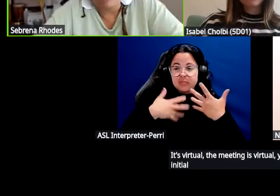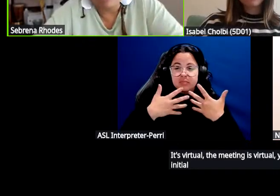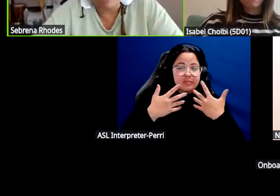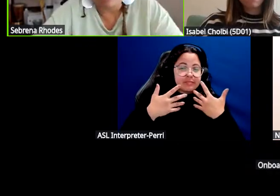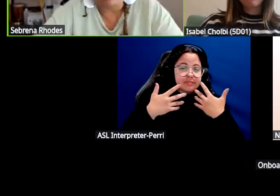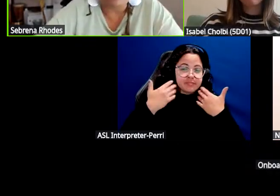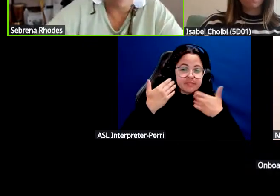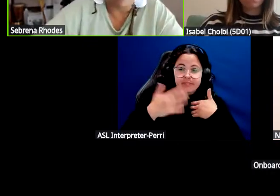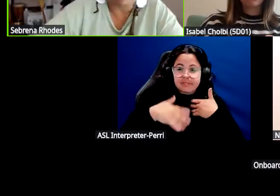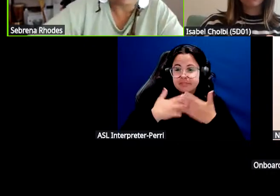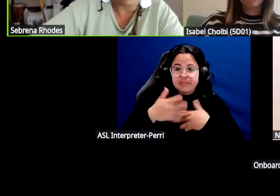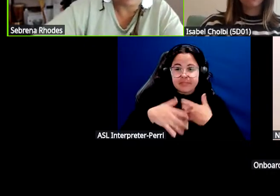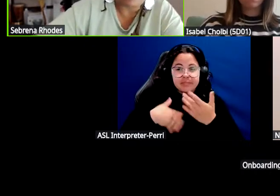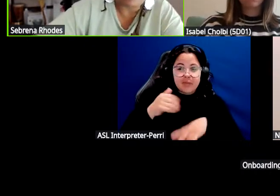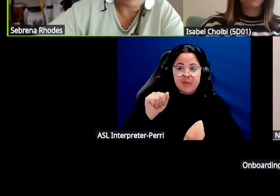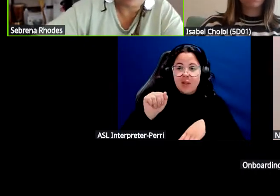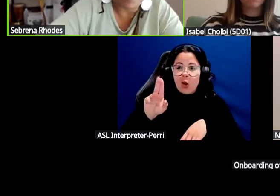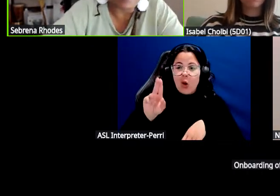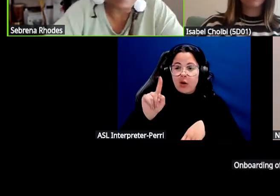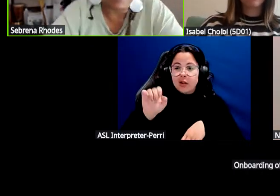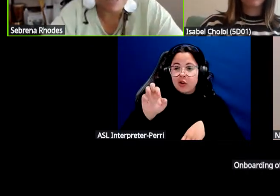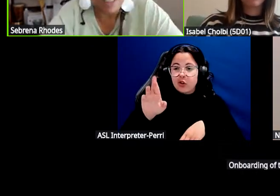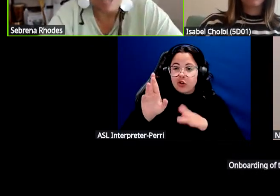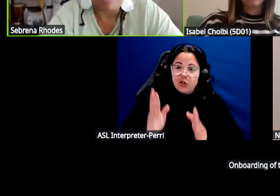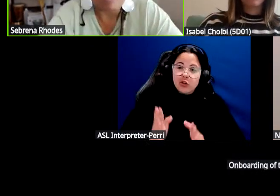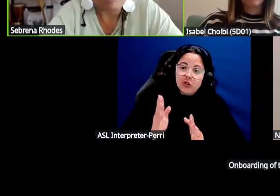onboarding of the auditors,